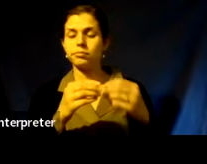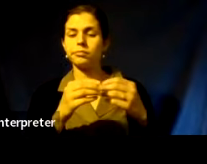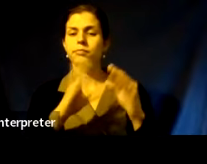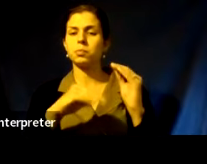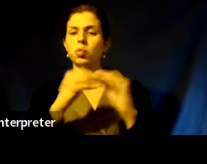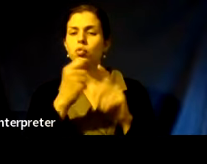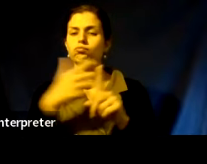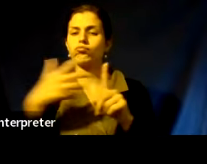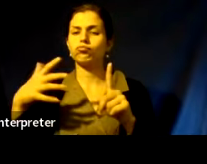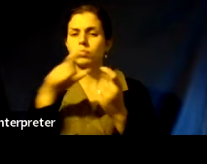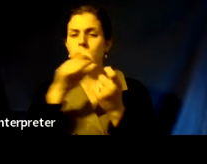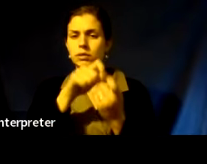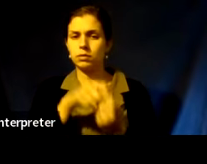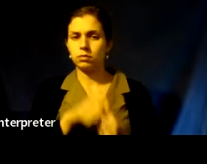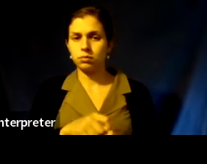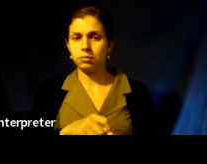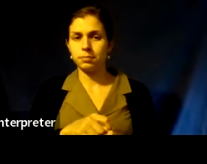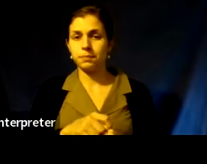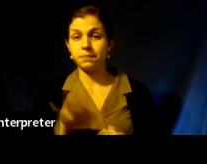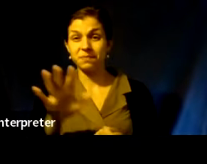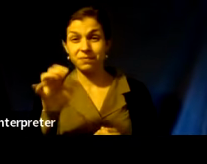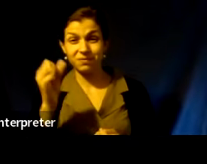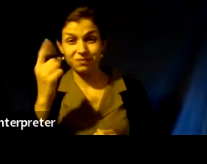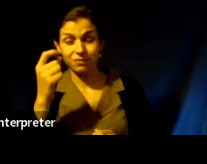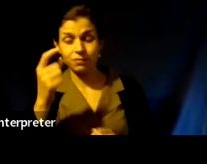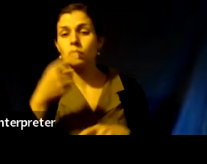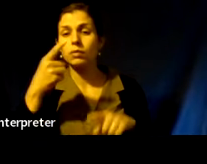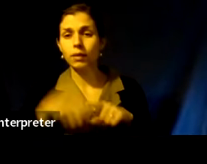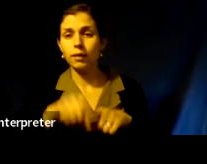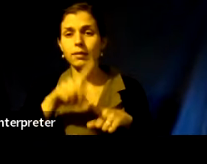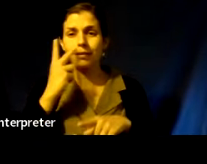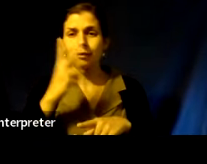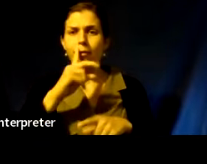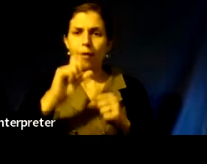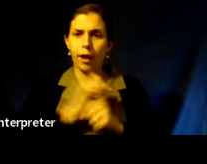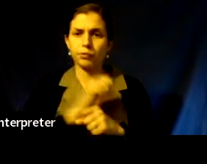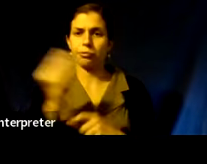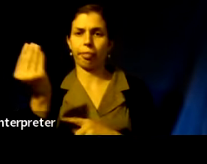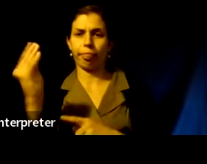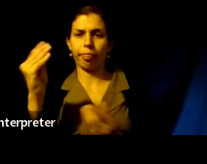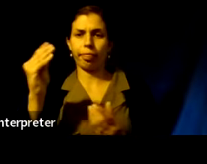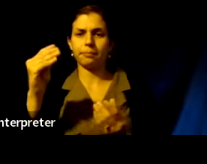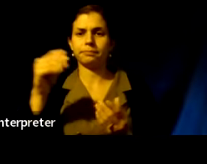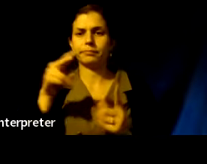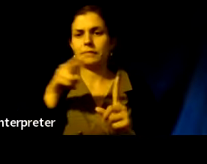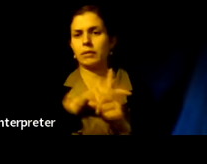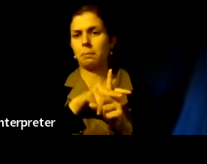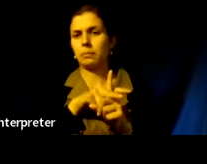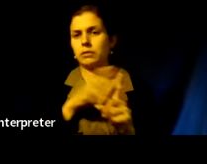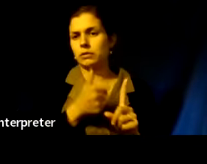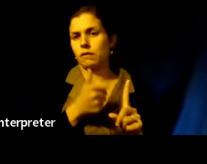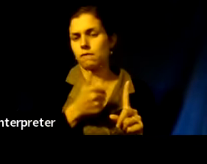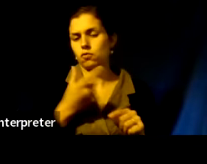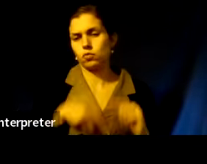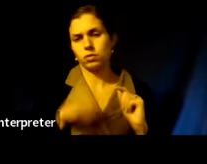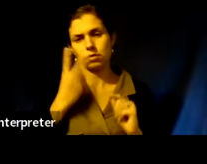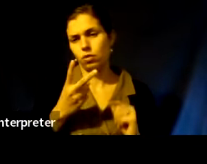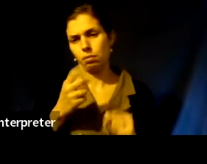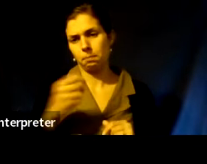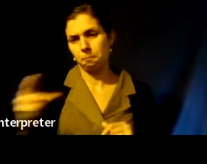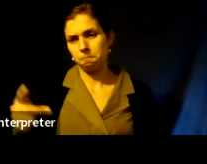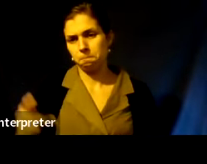you cannot see the assignment on the Parent app. Now we go back and we see the list of